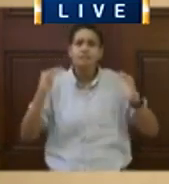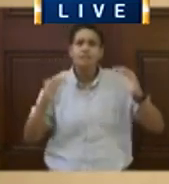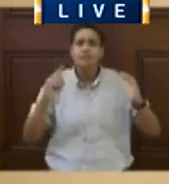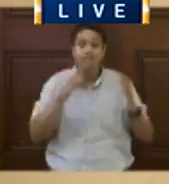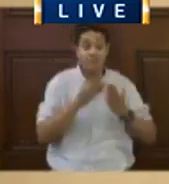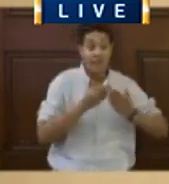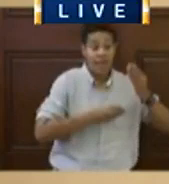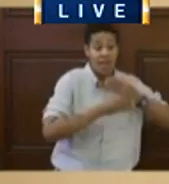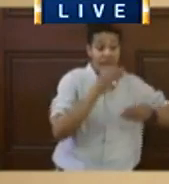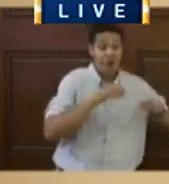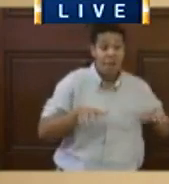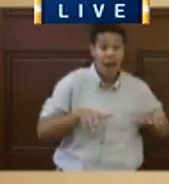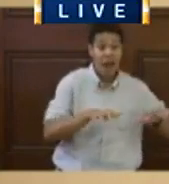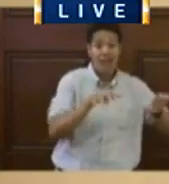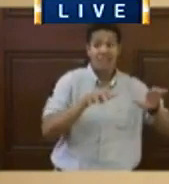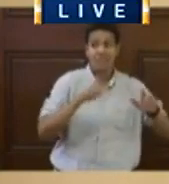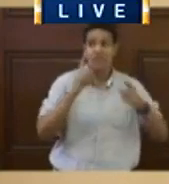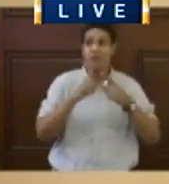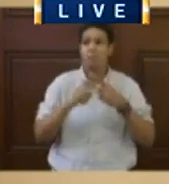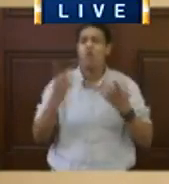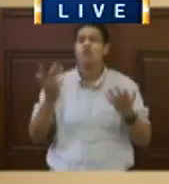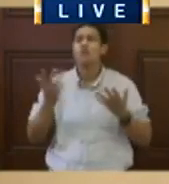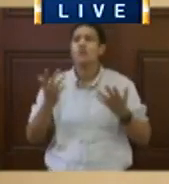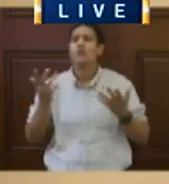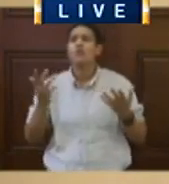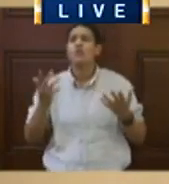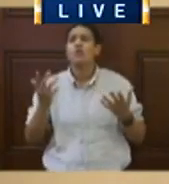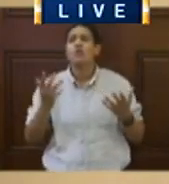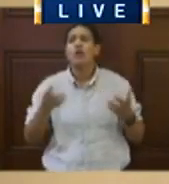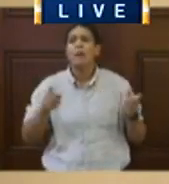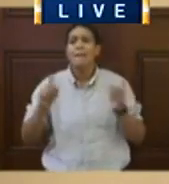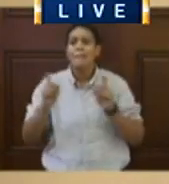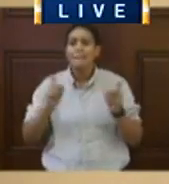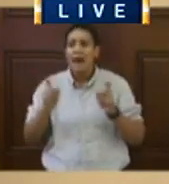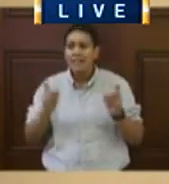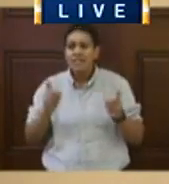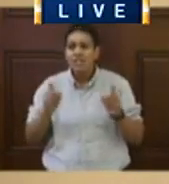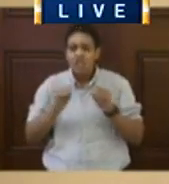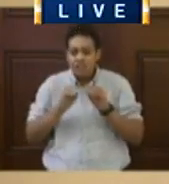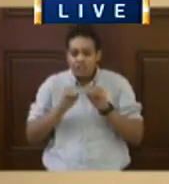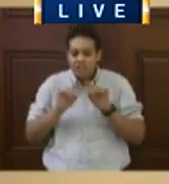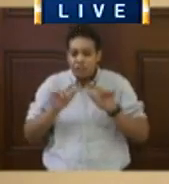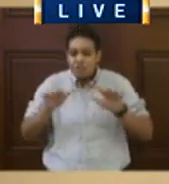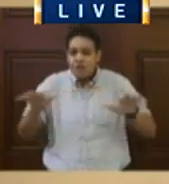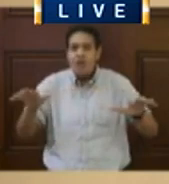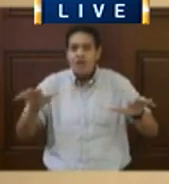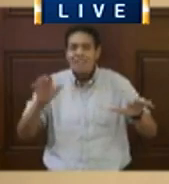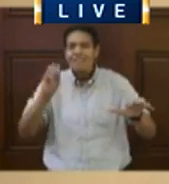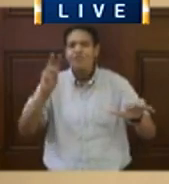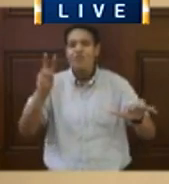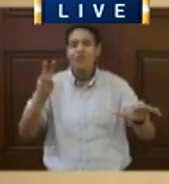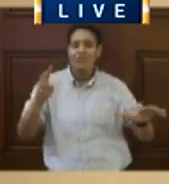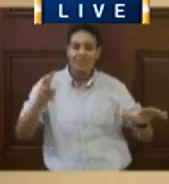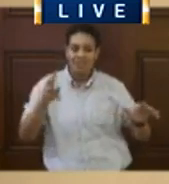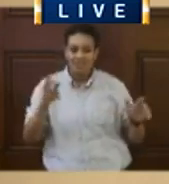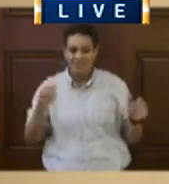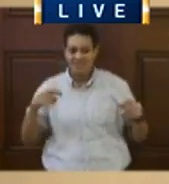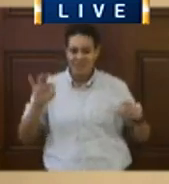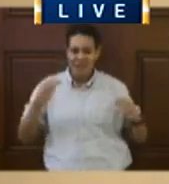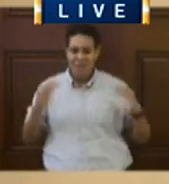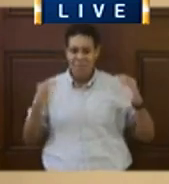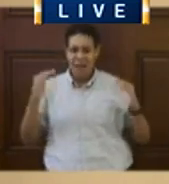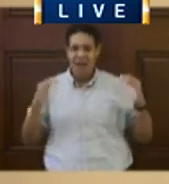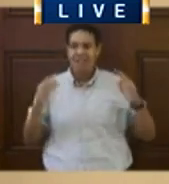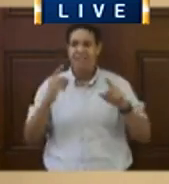activity and and managing the spread of the virus, and that the term called flattening